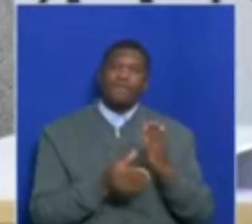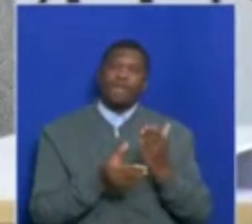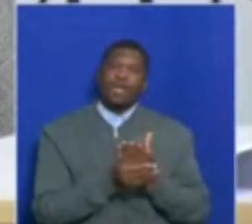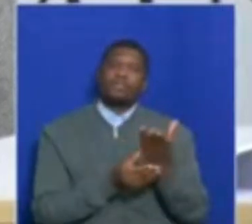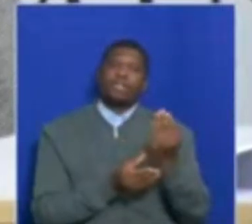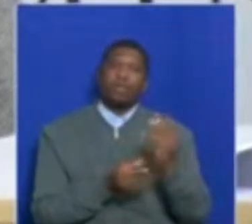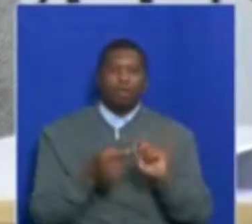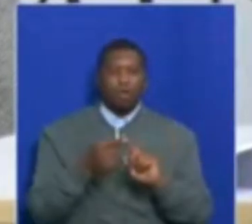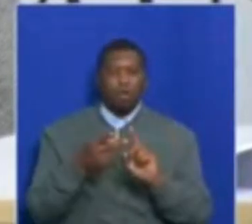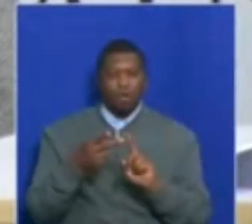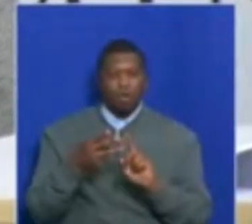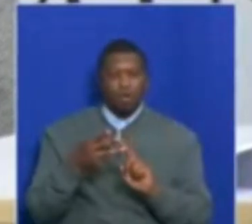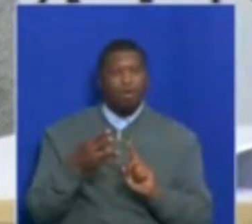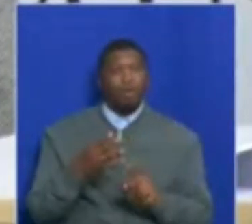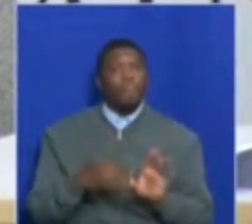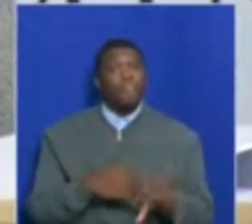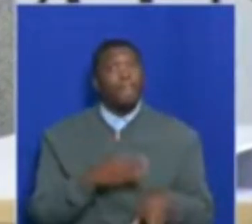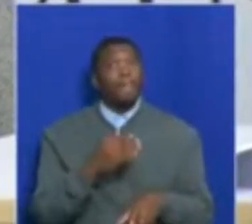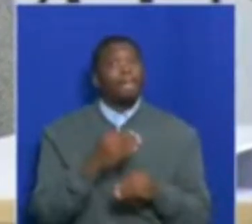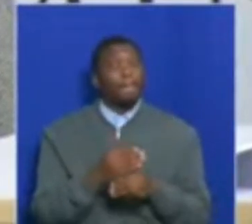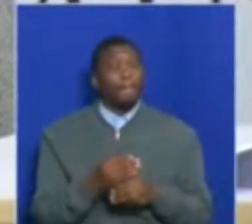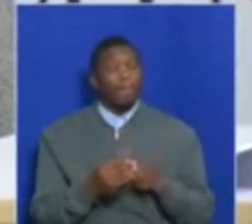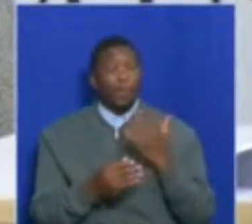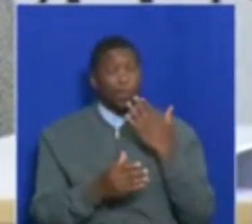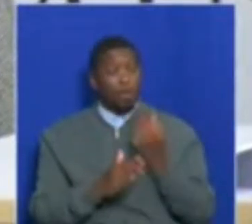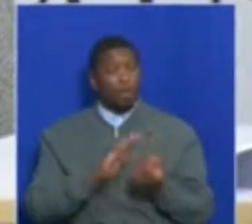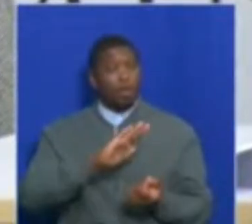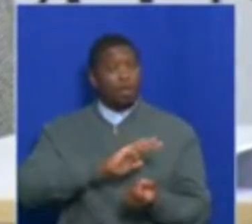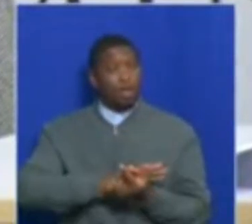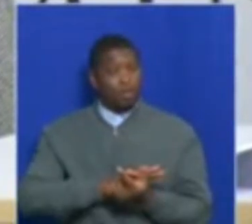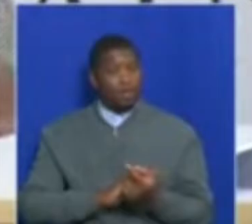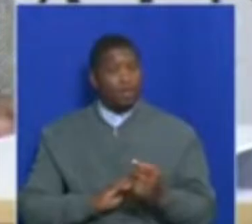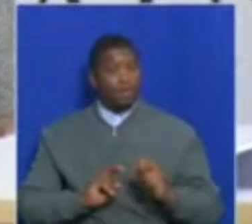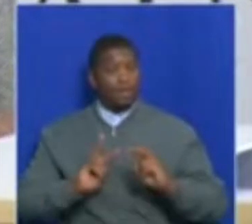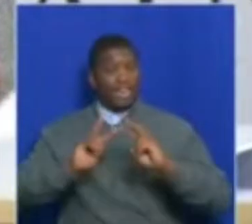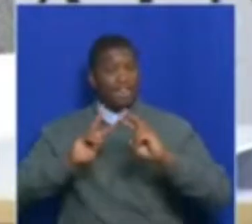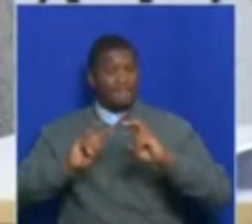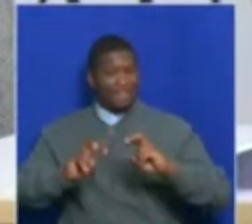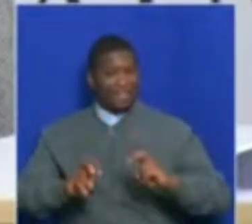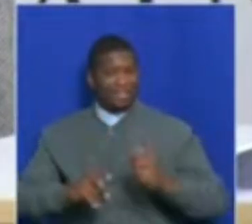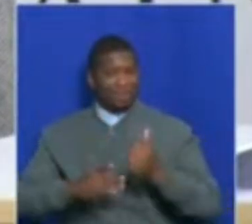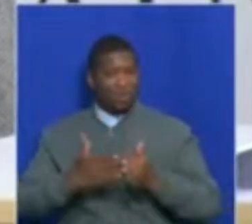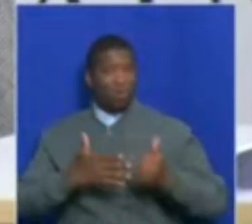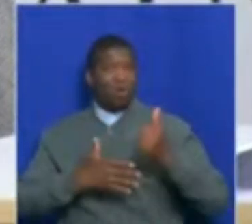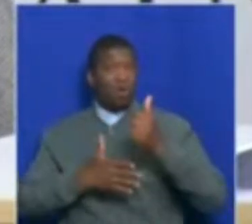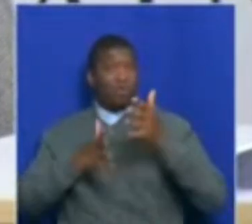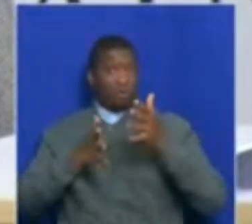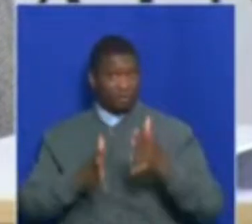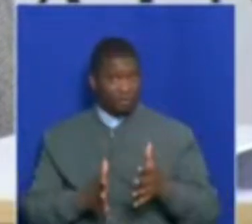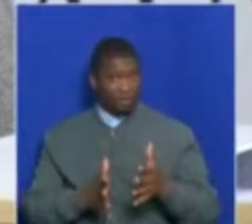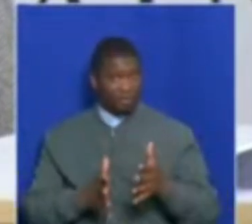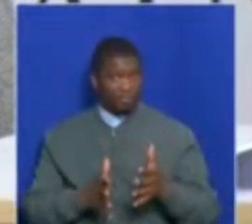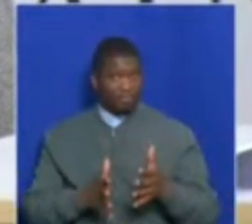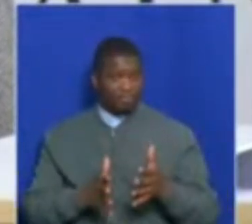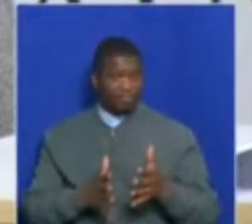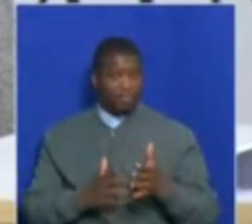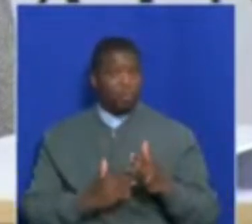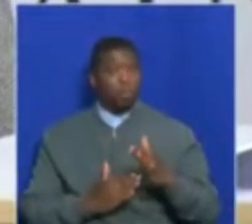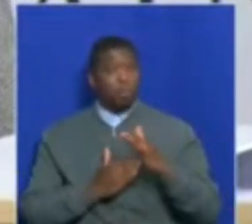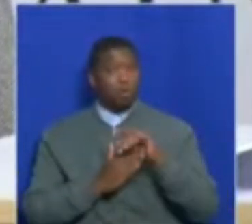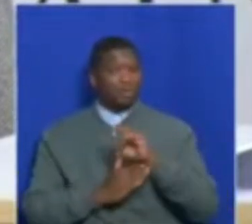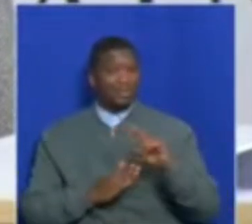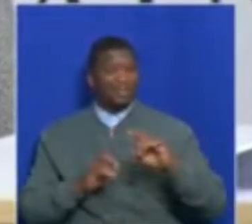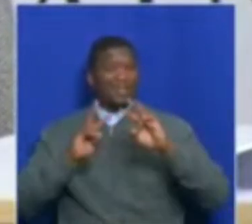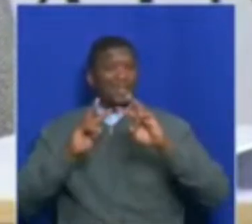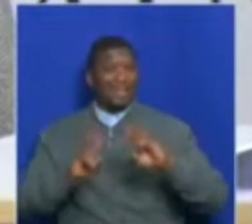when the investigating officer in this case, most of these cases was investigated by